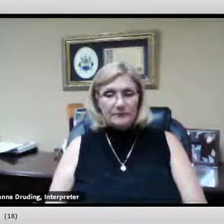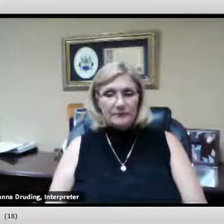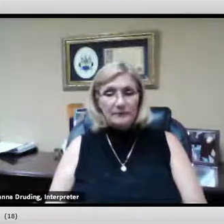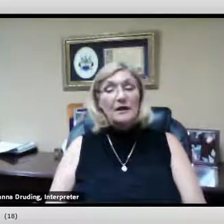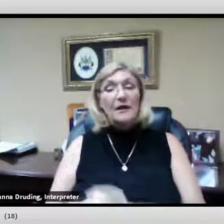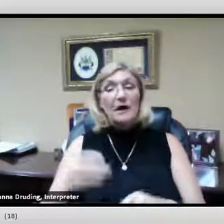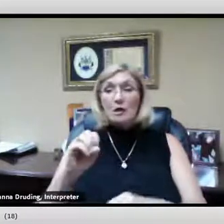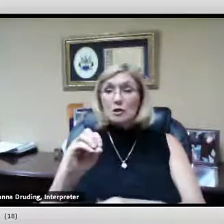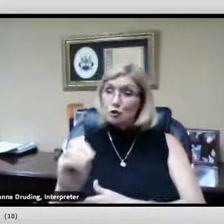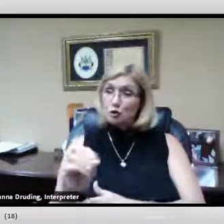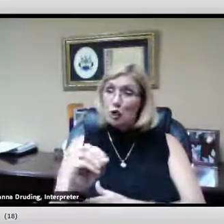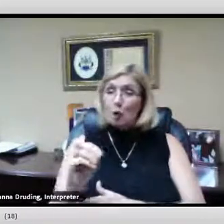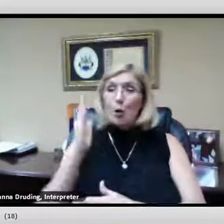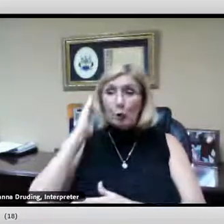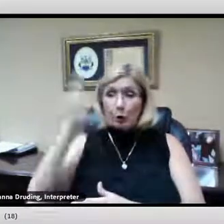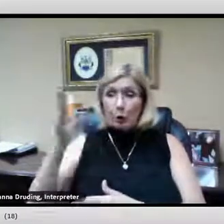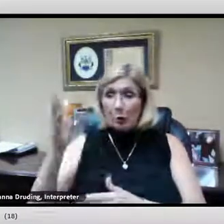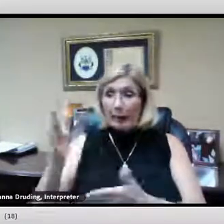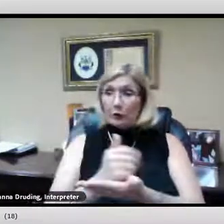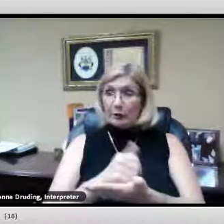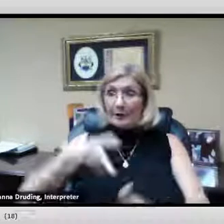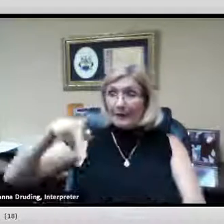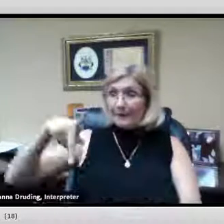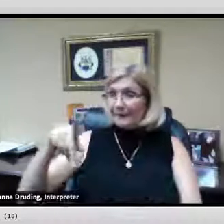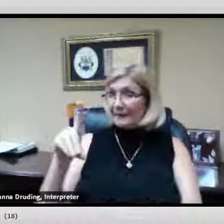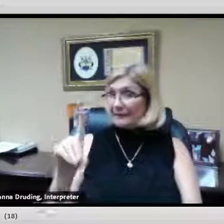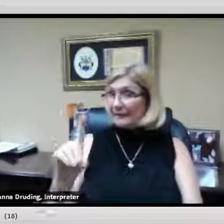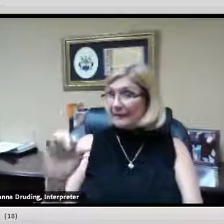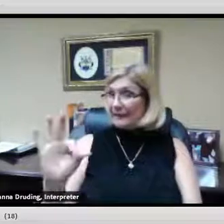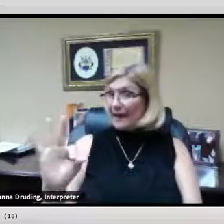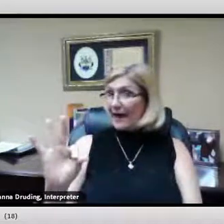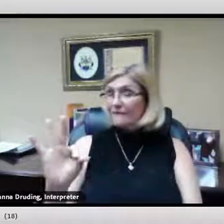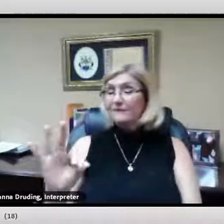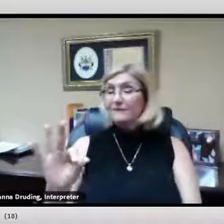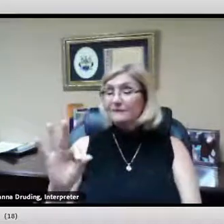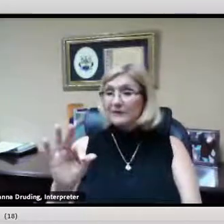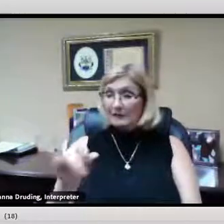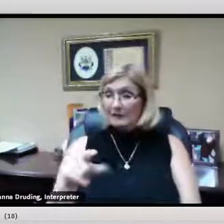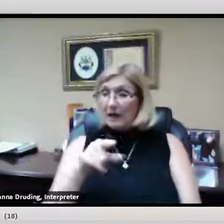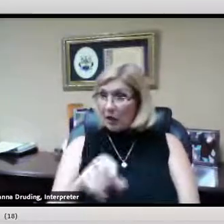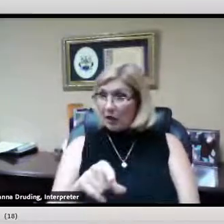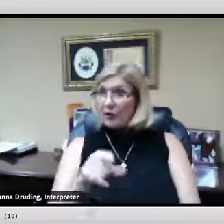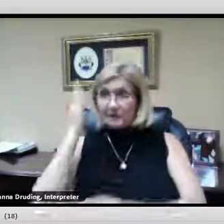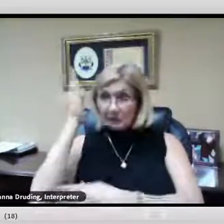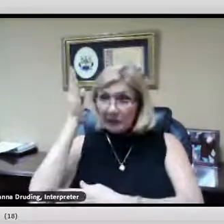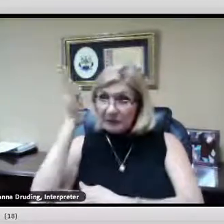All right, so you will get a PDF version of the presentation, yes, and